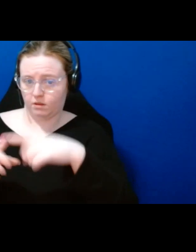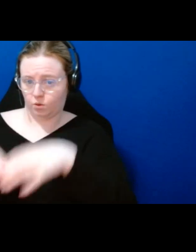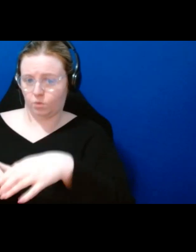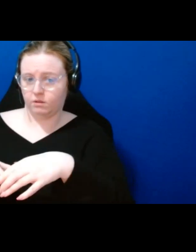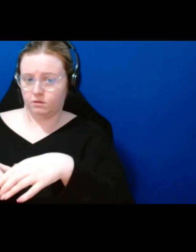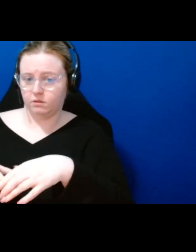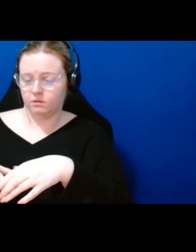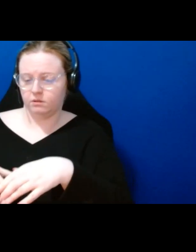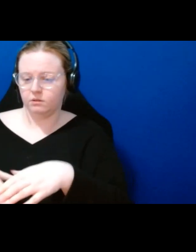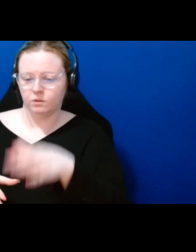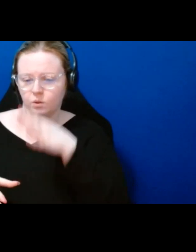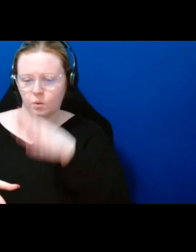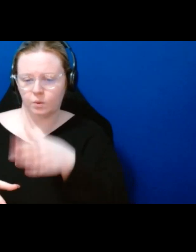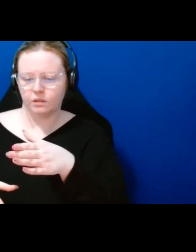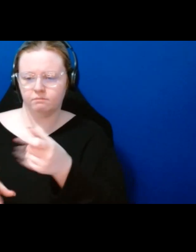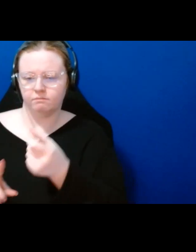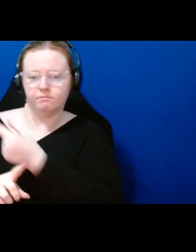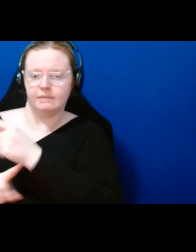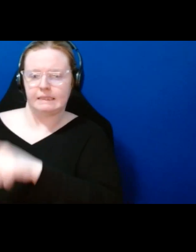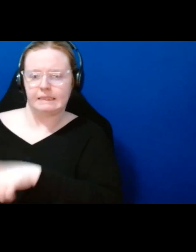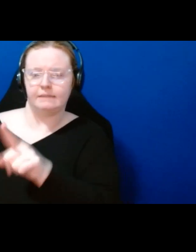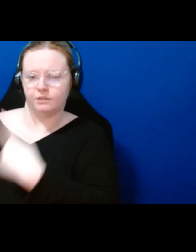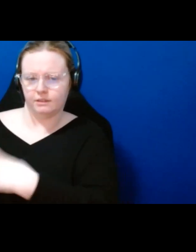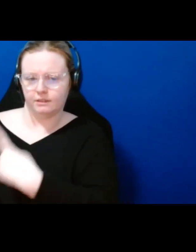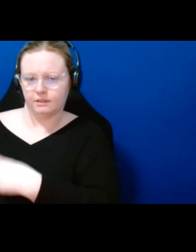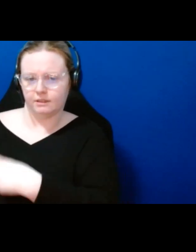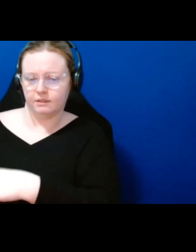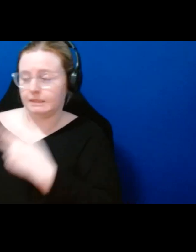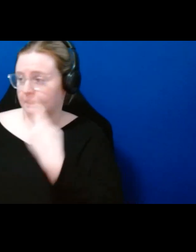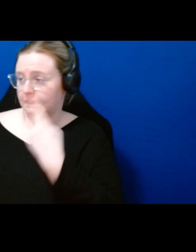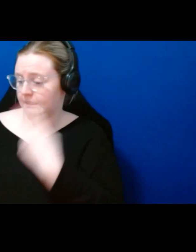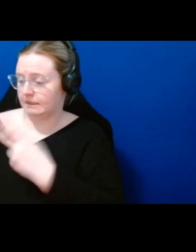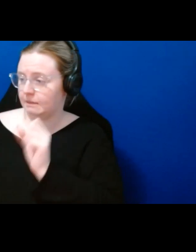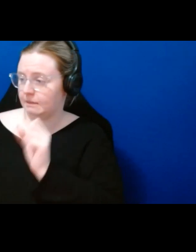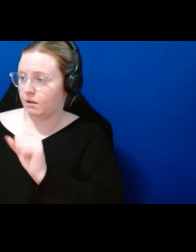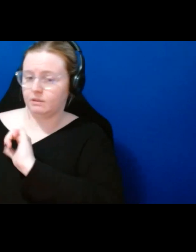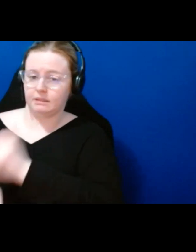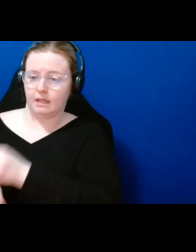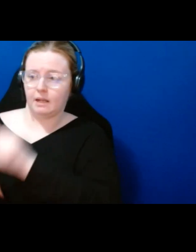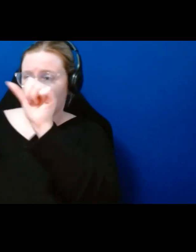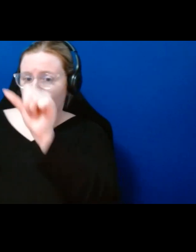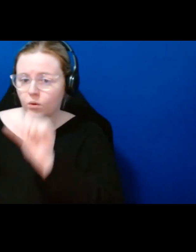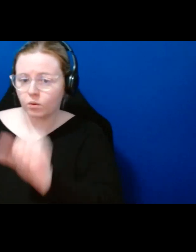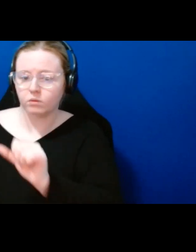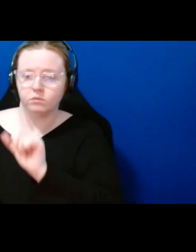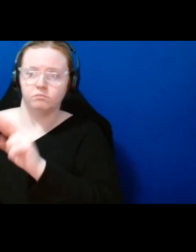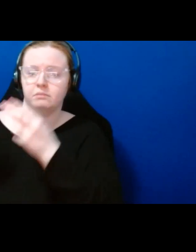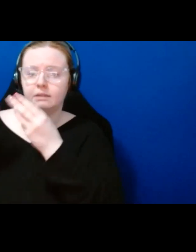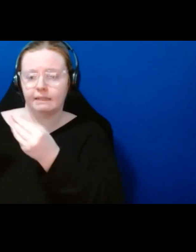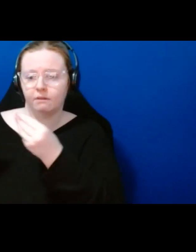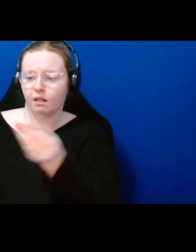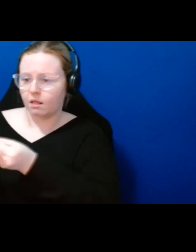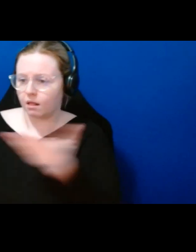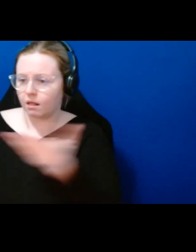have a sidebar conversation to see if we could have possibly a flyer developed that will have all of the information for all